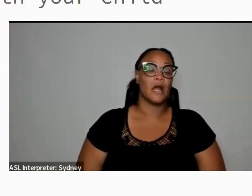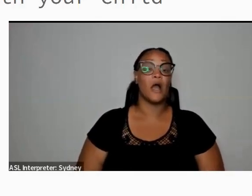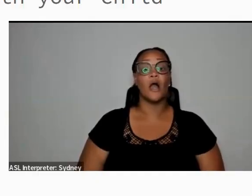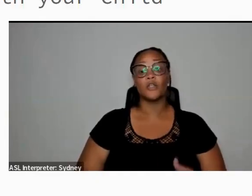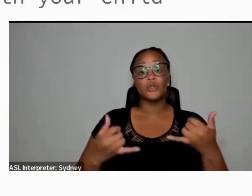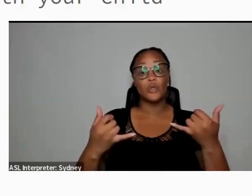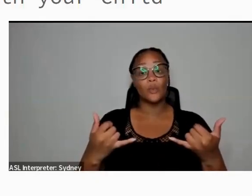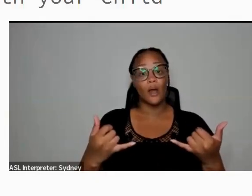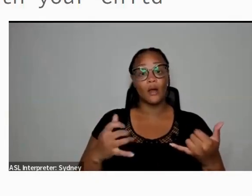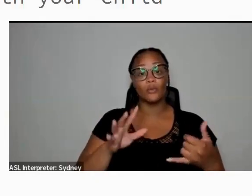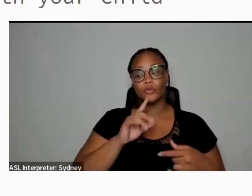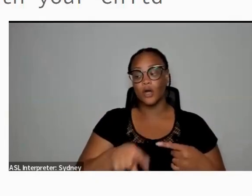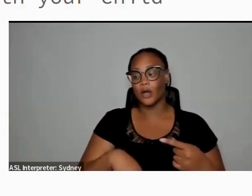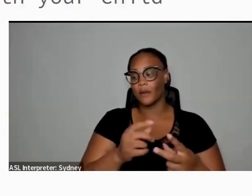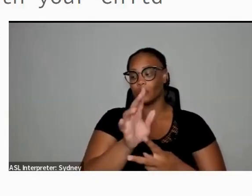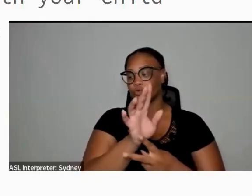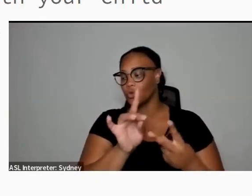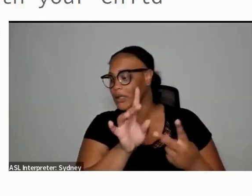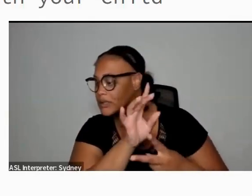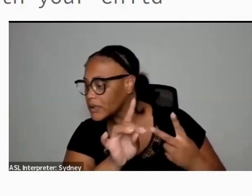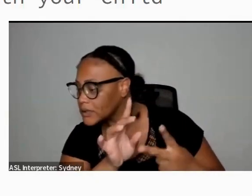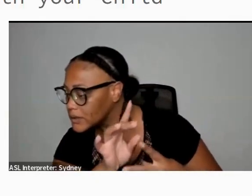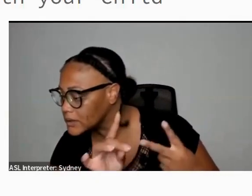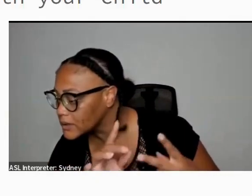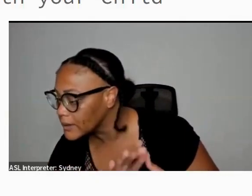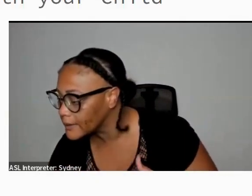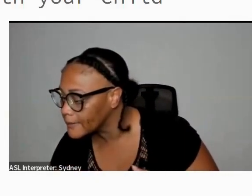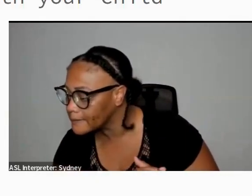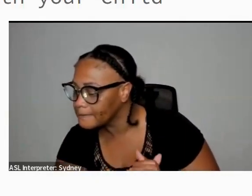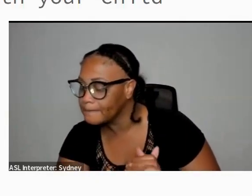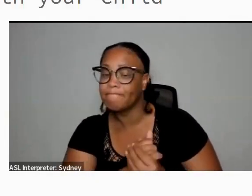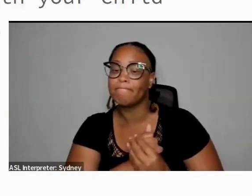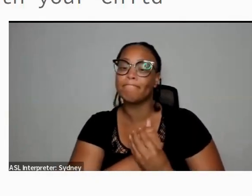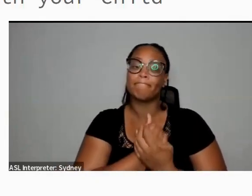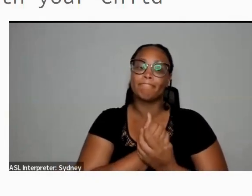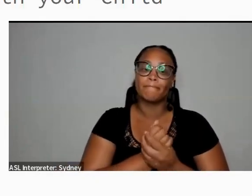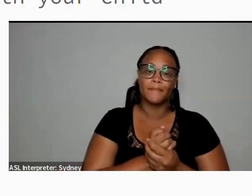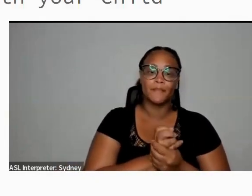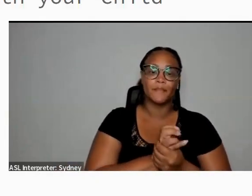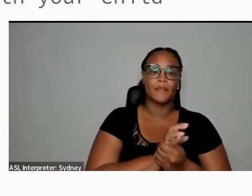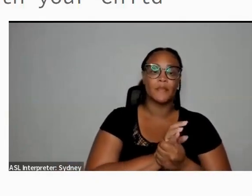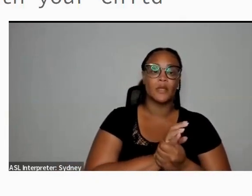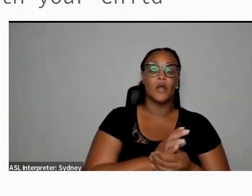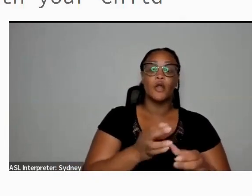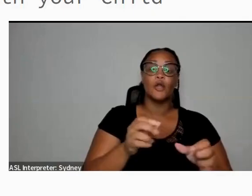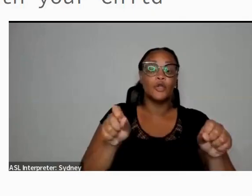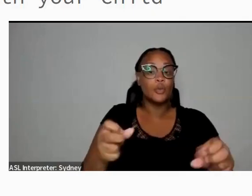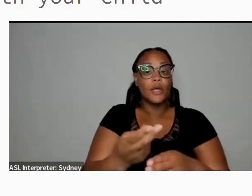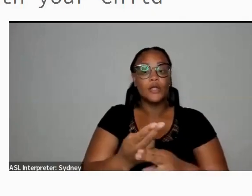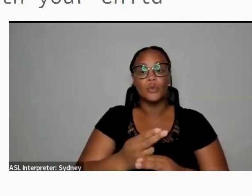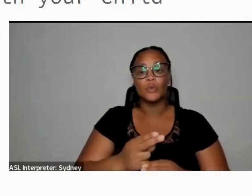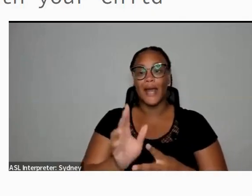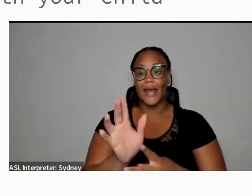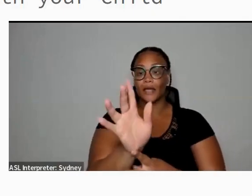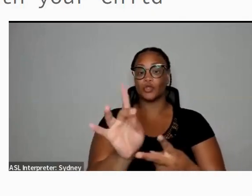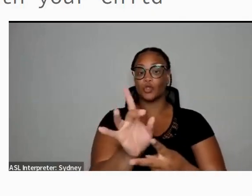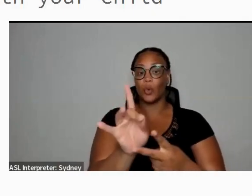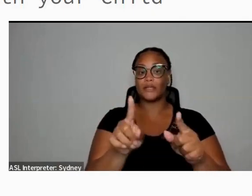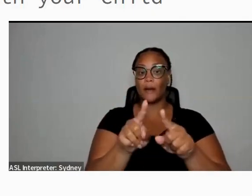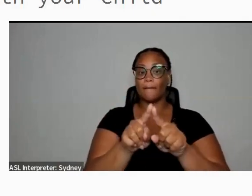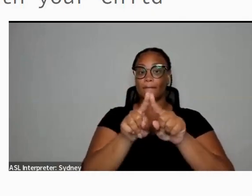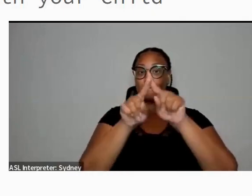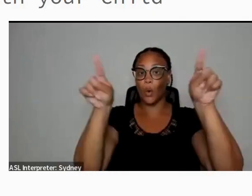choices, I'm going to say use the word choice board. It could just be a pictures or